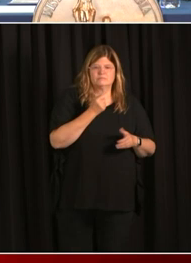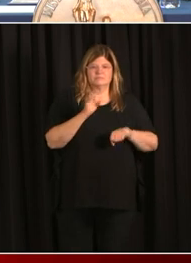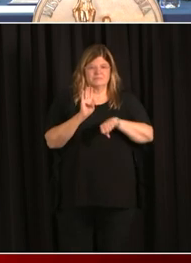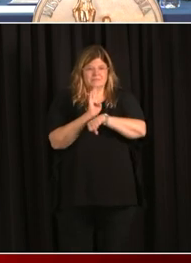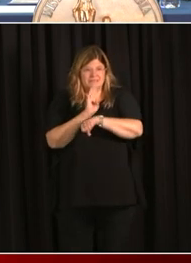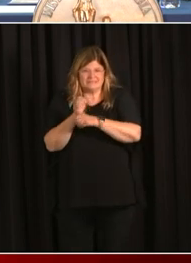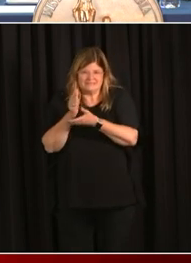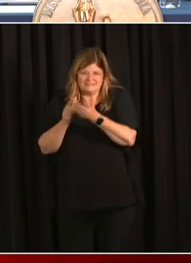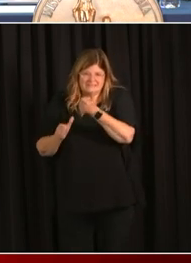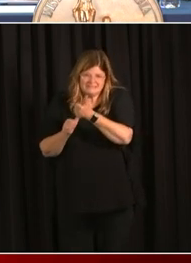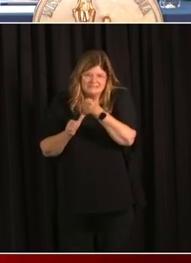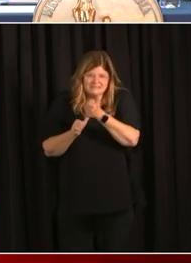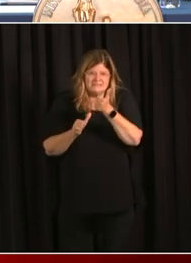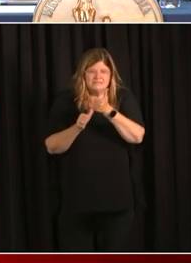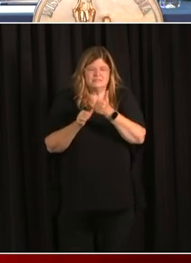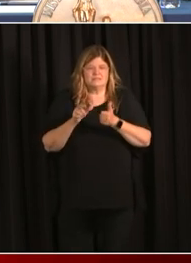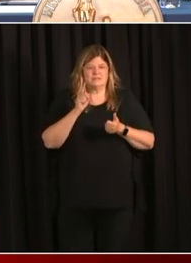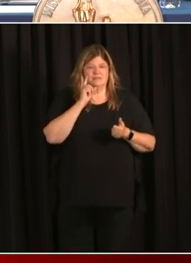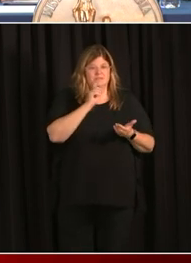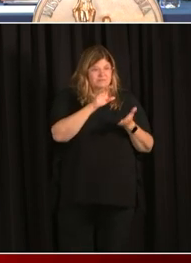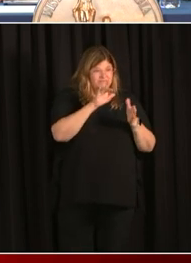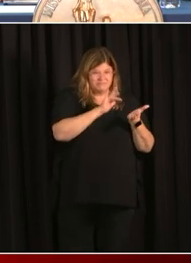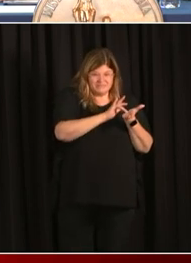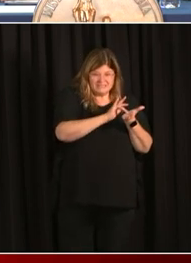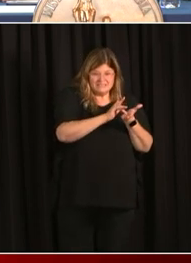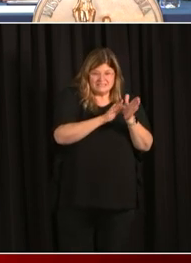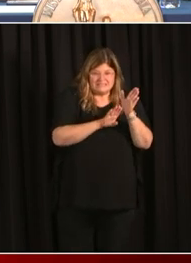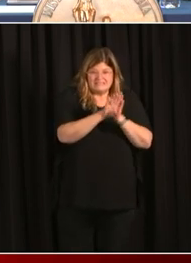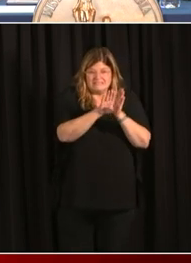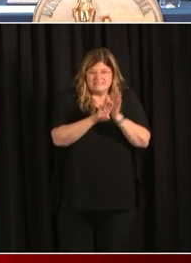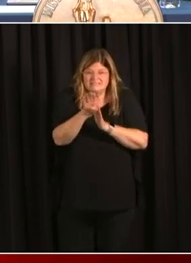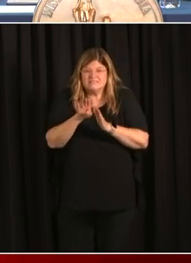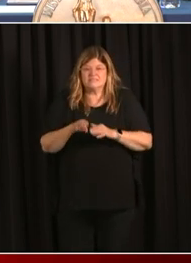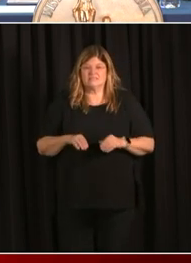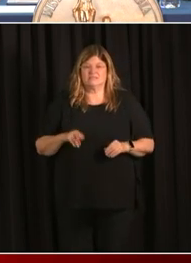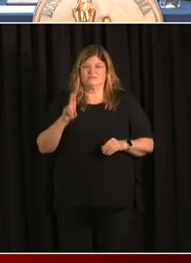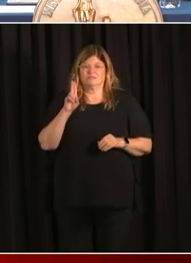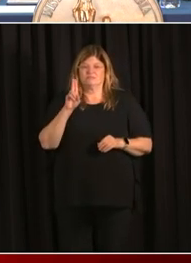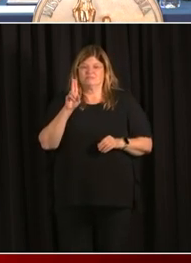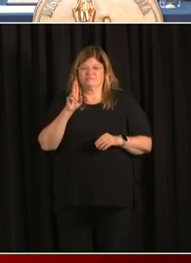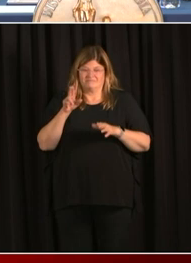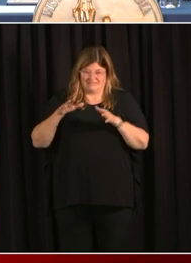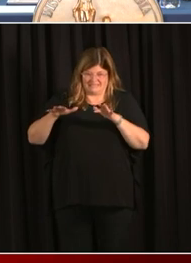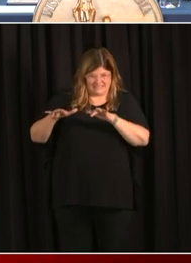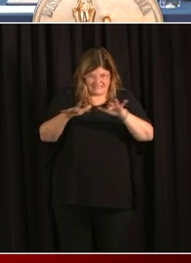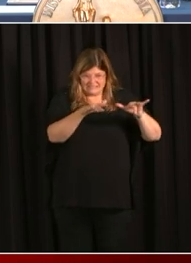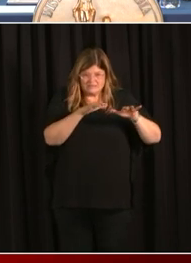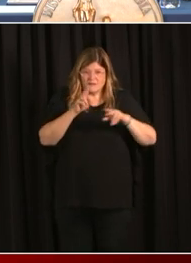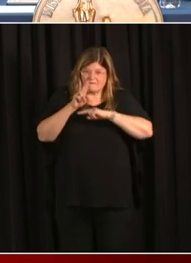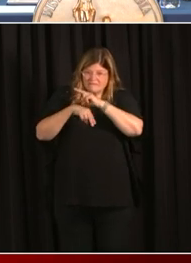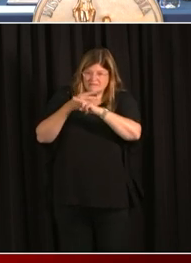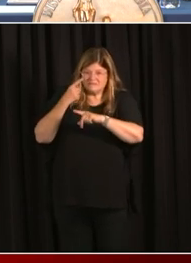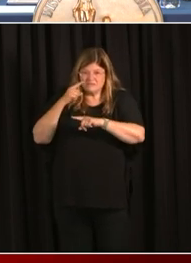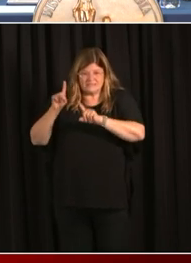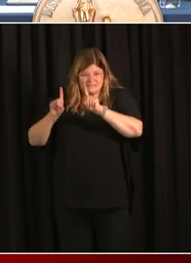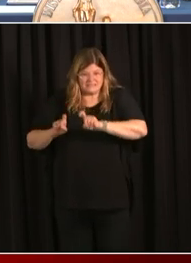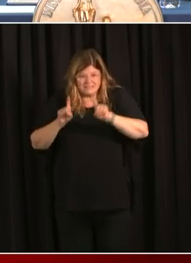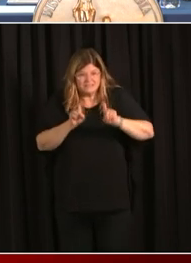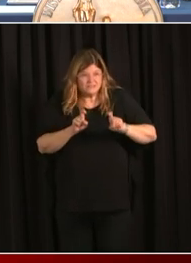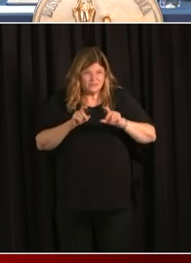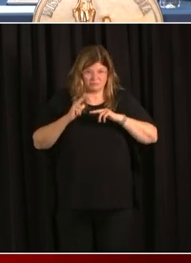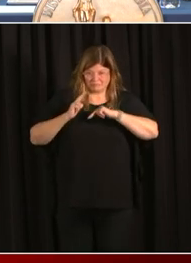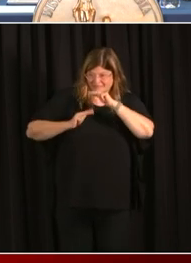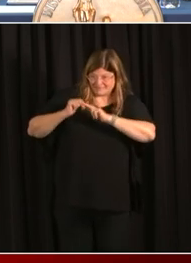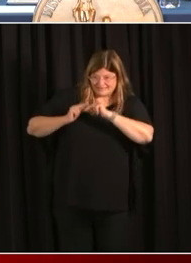preparing and paying for medical surge, for universal testing, for making sure that our buildings are ready,